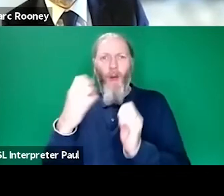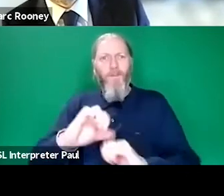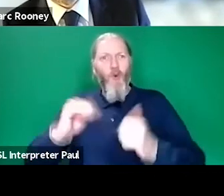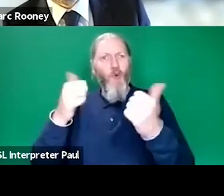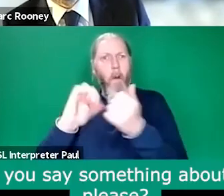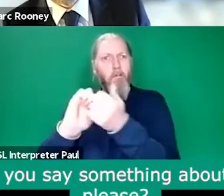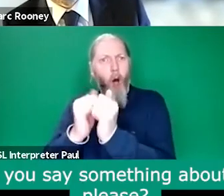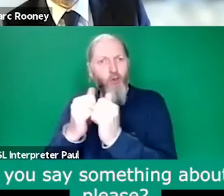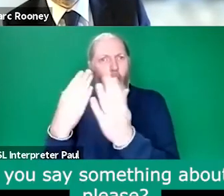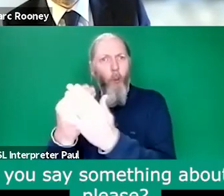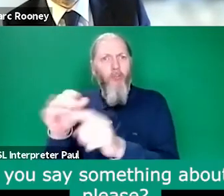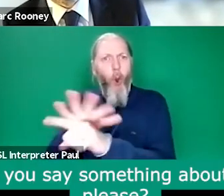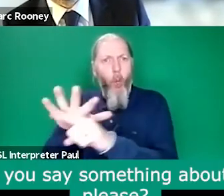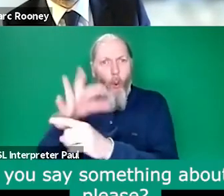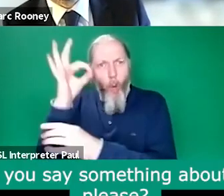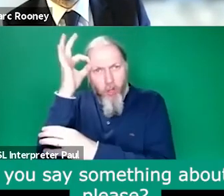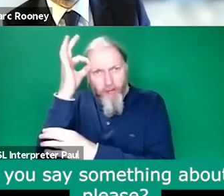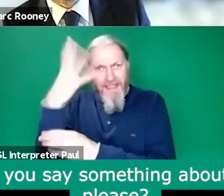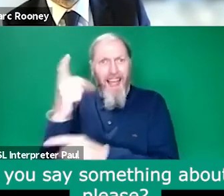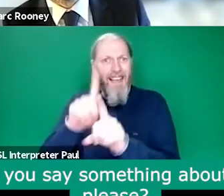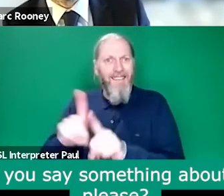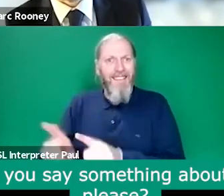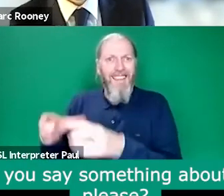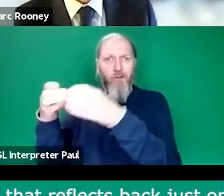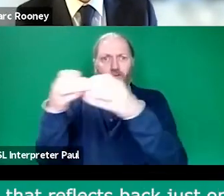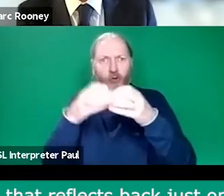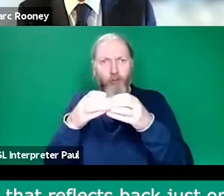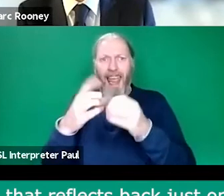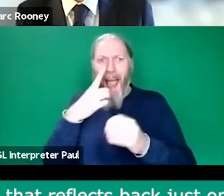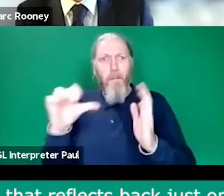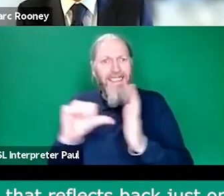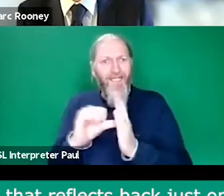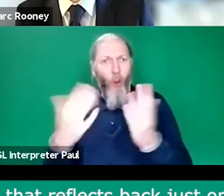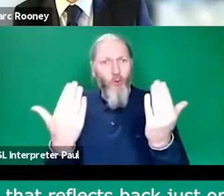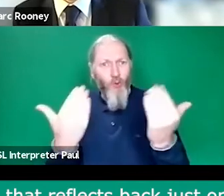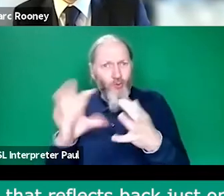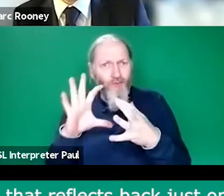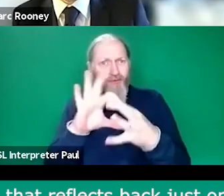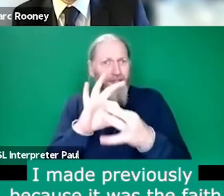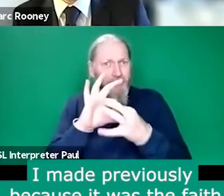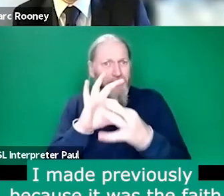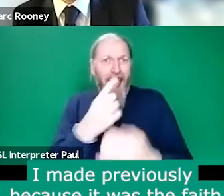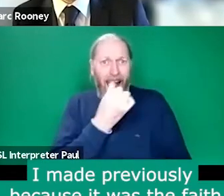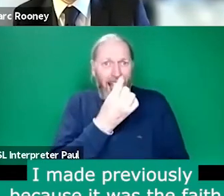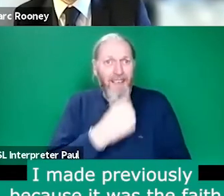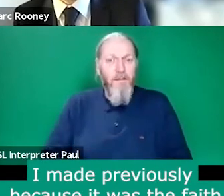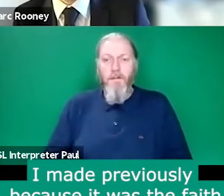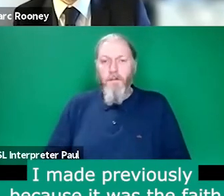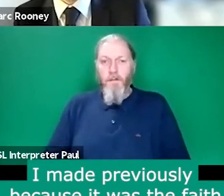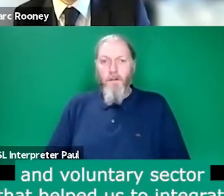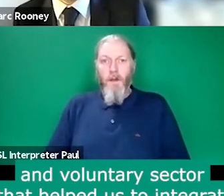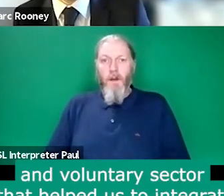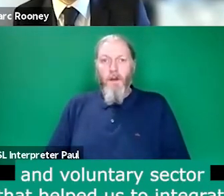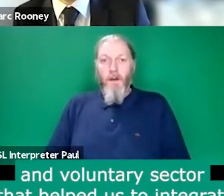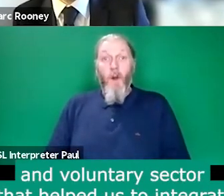sector. Could you say something about that, please? Actually, that reflects back just on the point I made previously, because it was the